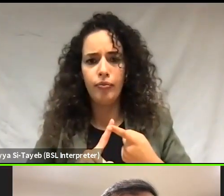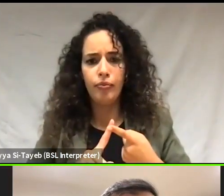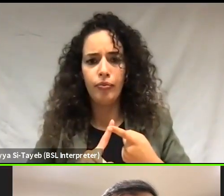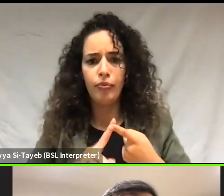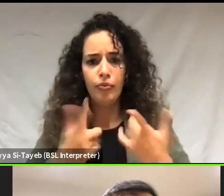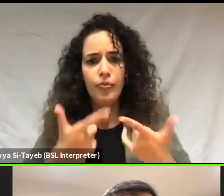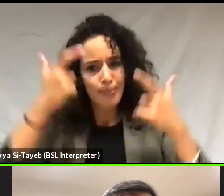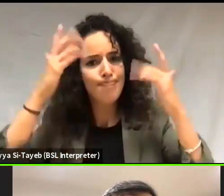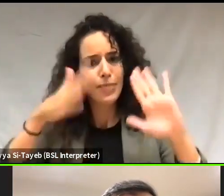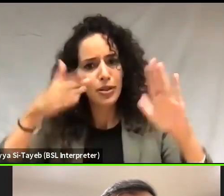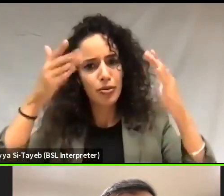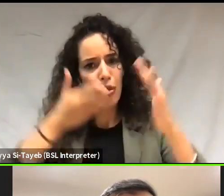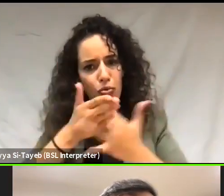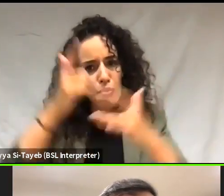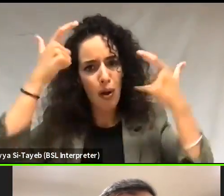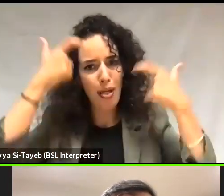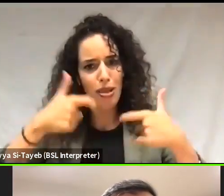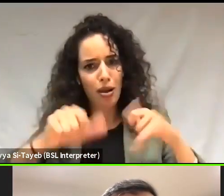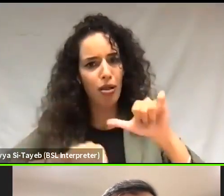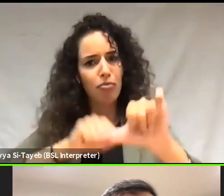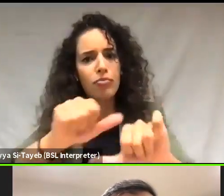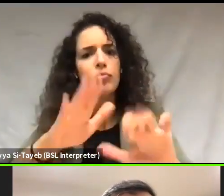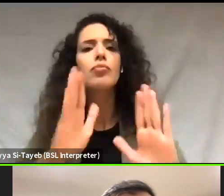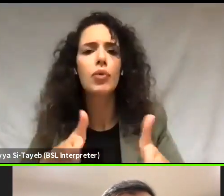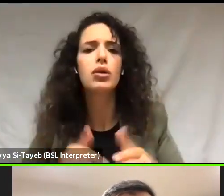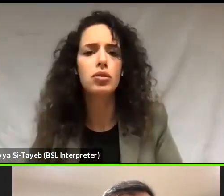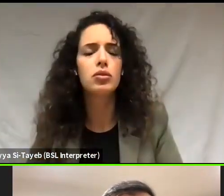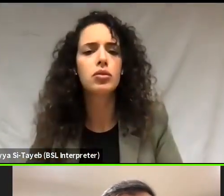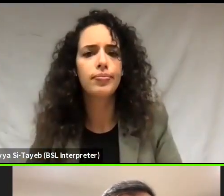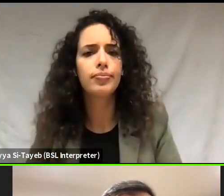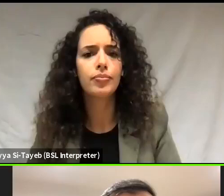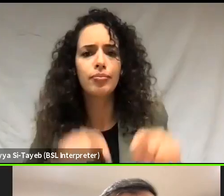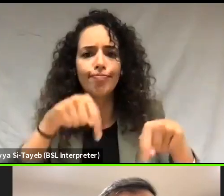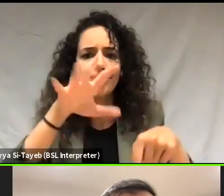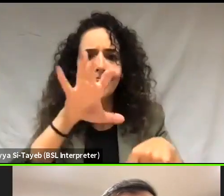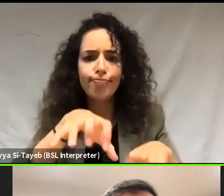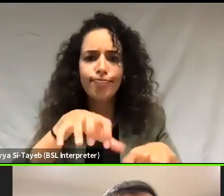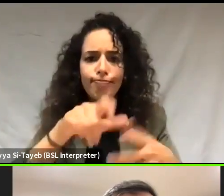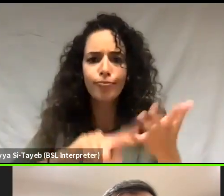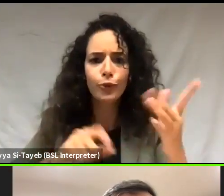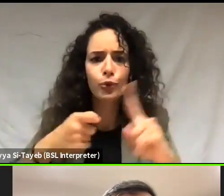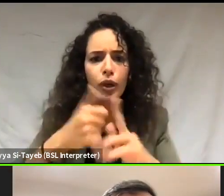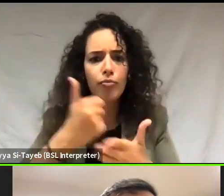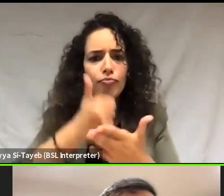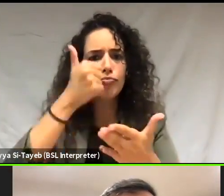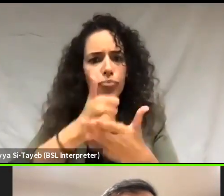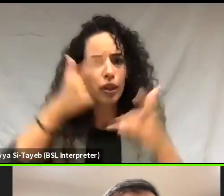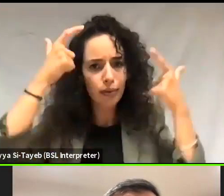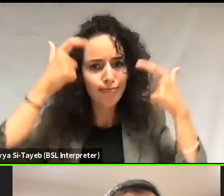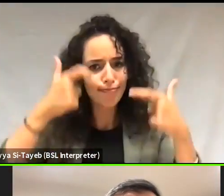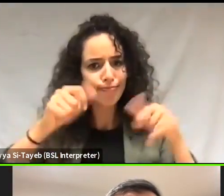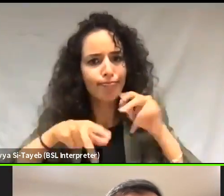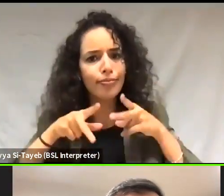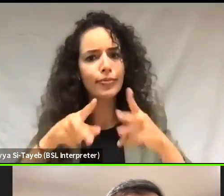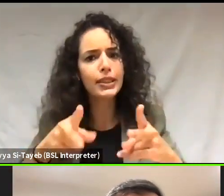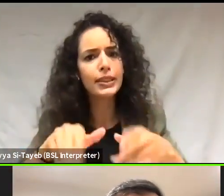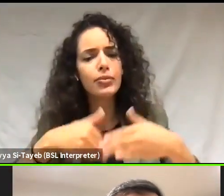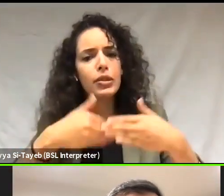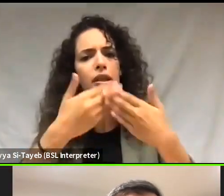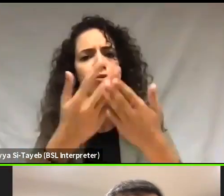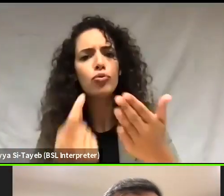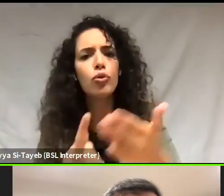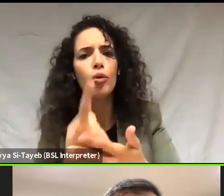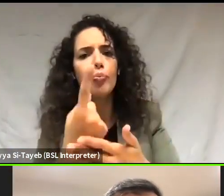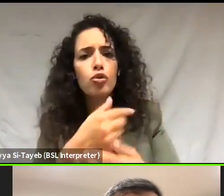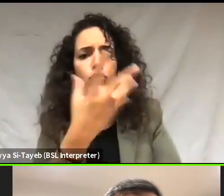we have a very good system which give you the opportunity to defend yourself